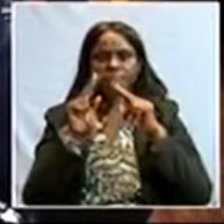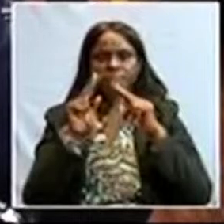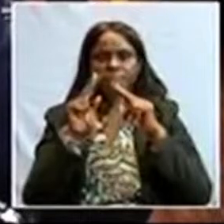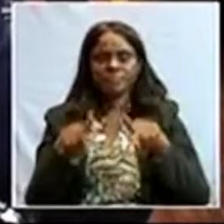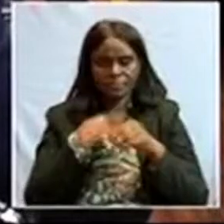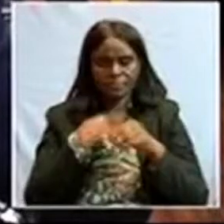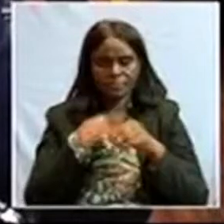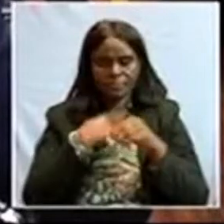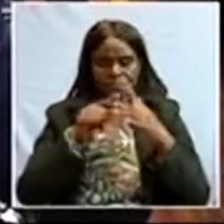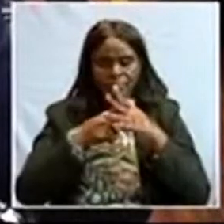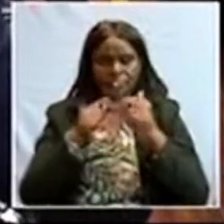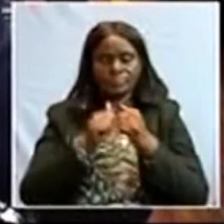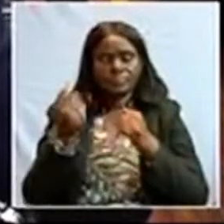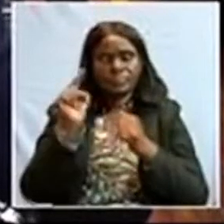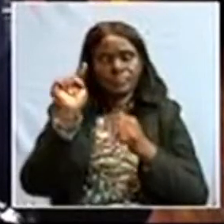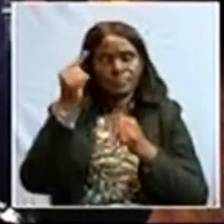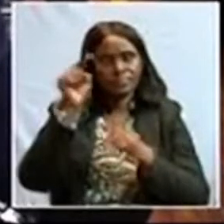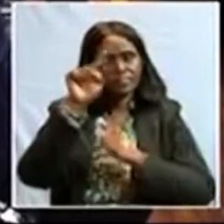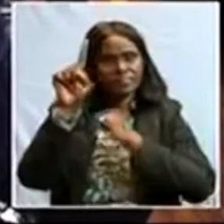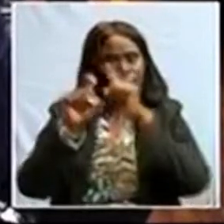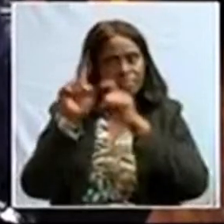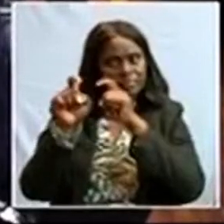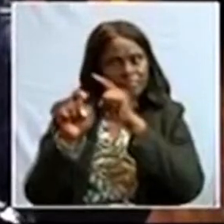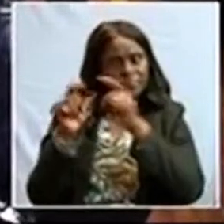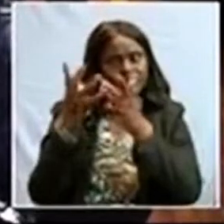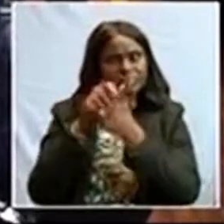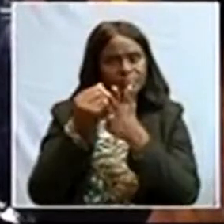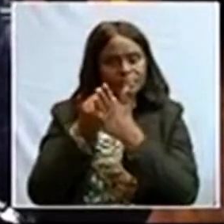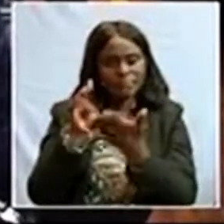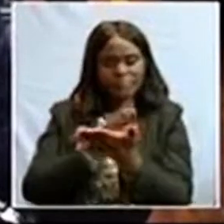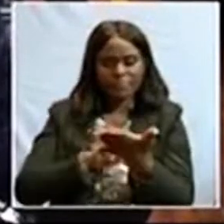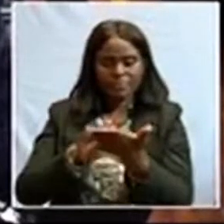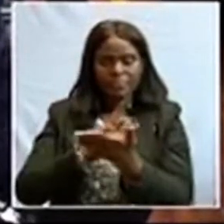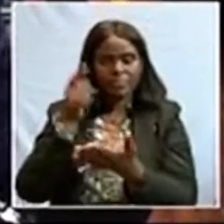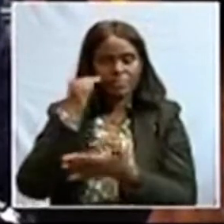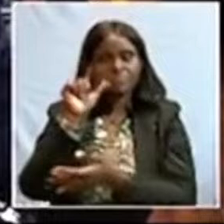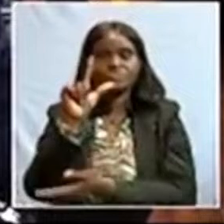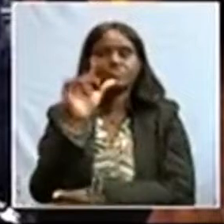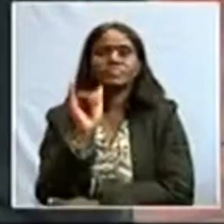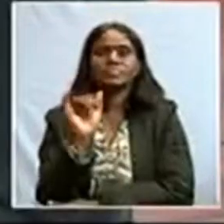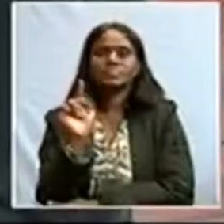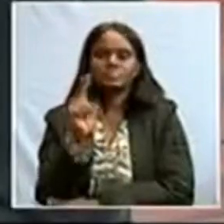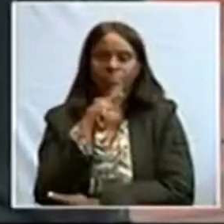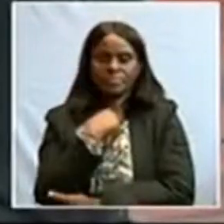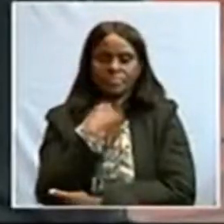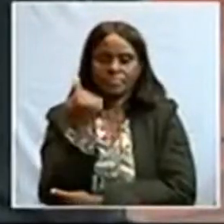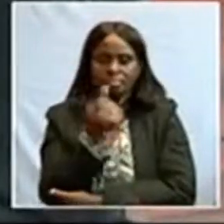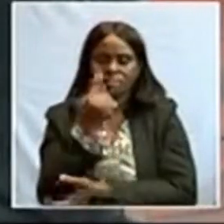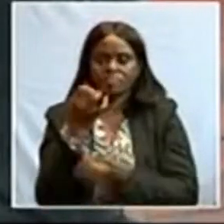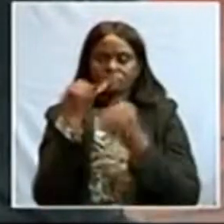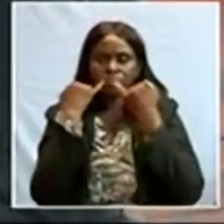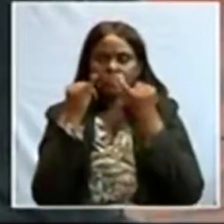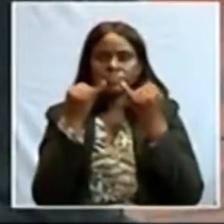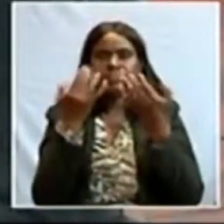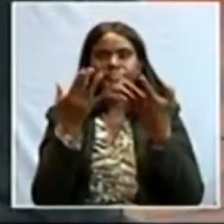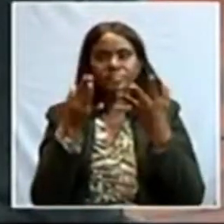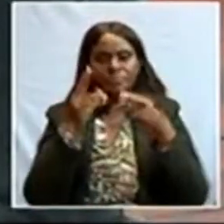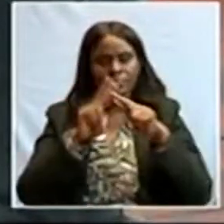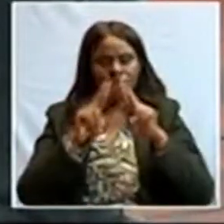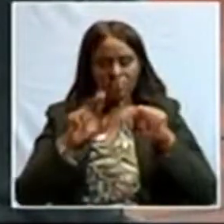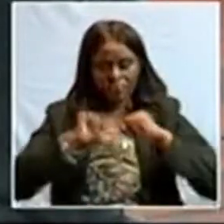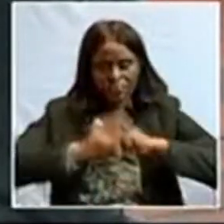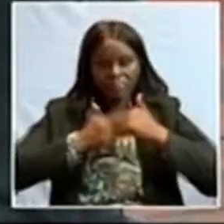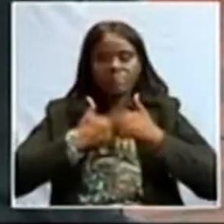I'll start with the first question on the financial base for Rwansha. I wish to indicate, Chair, that we have